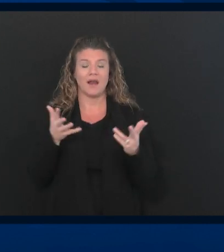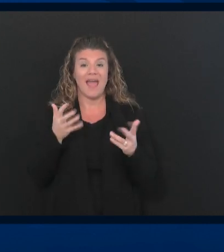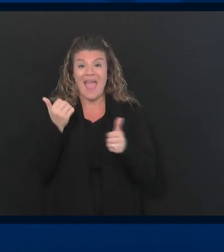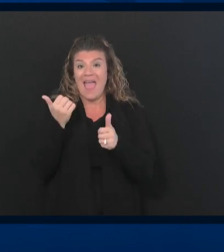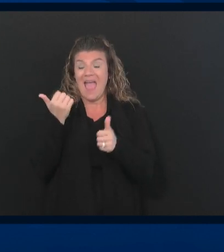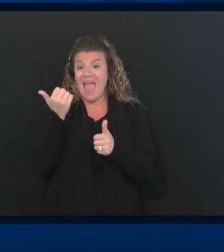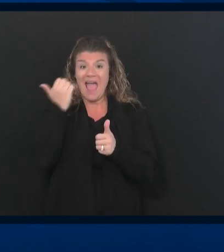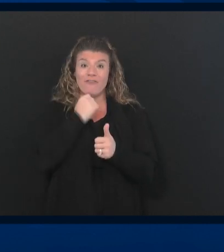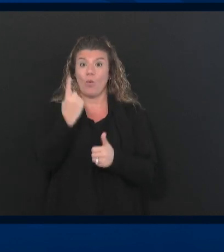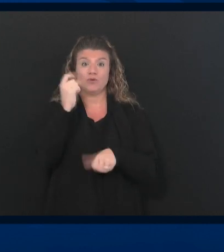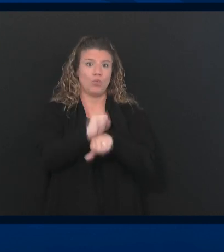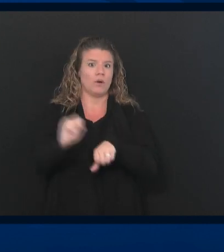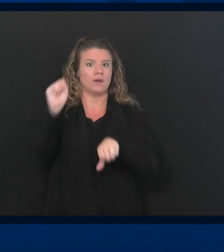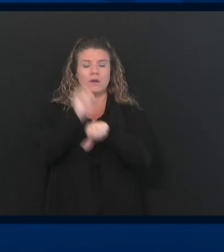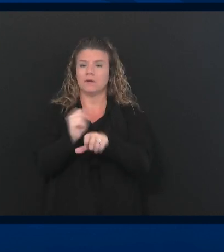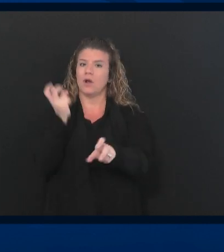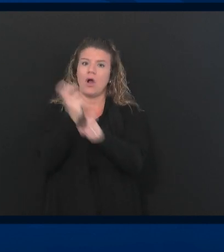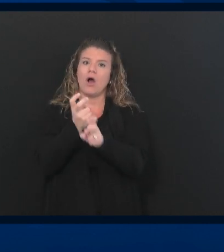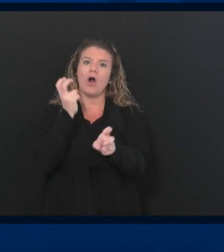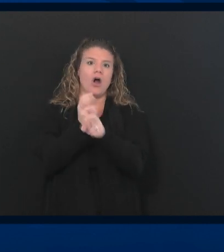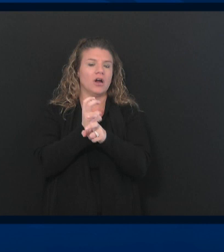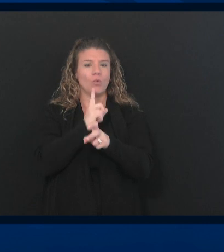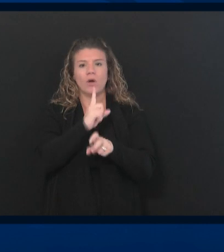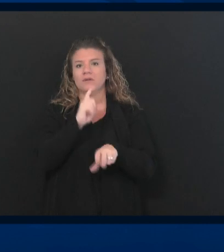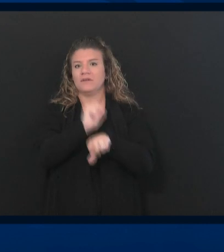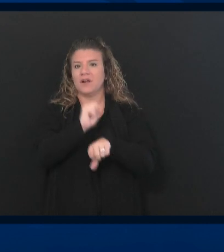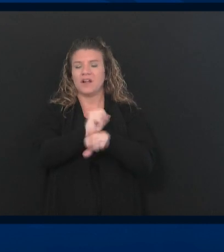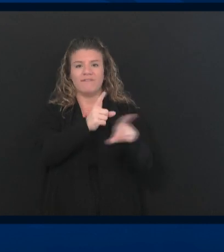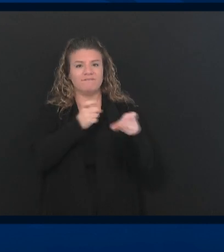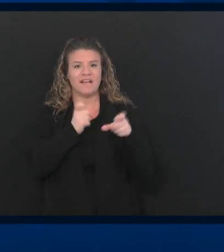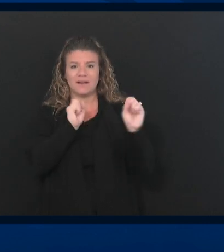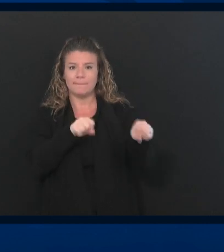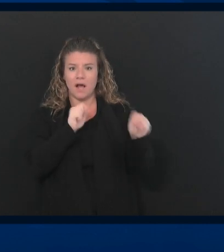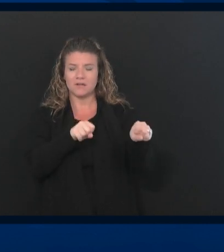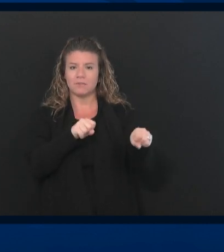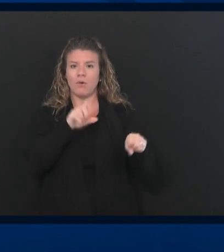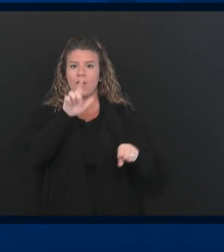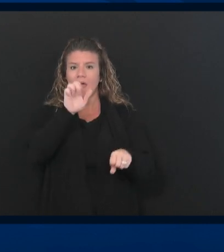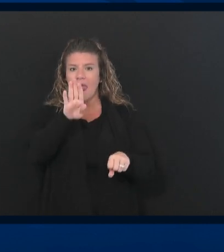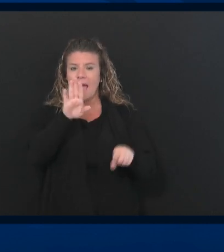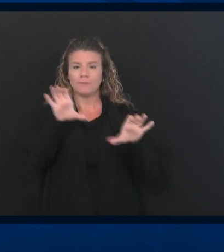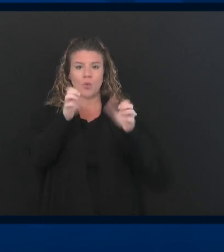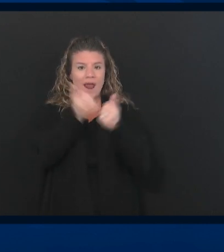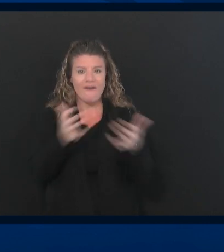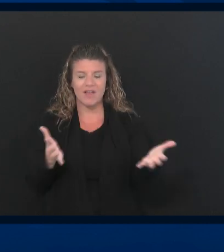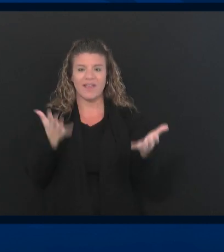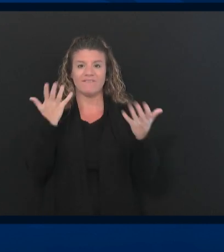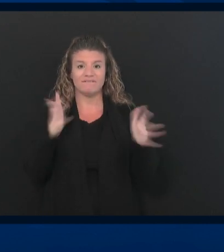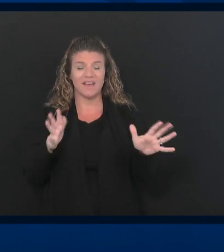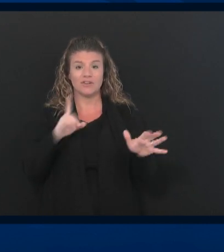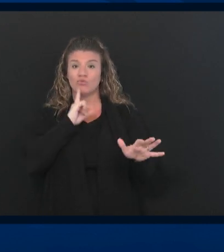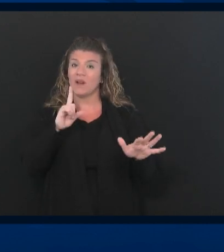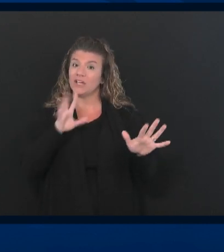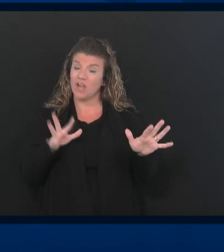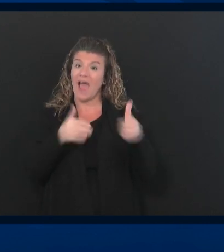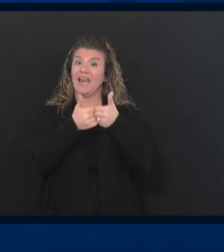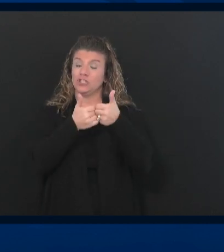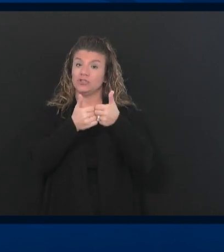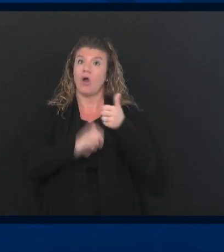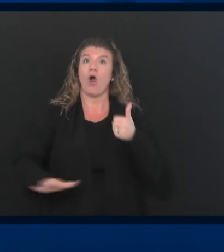working very hard to make sure as fast as possible those labs get things done. It is a challenge across the nation